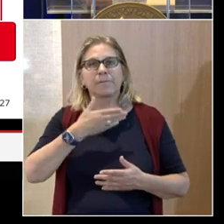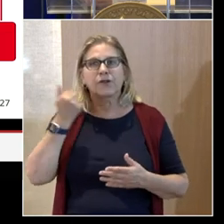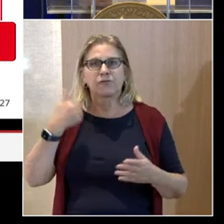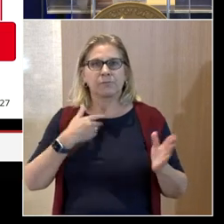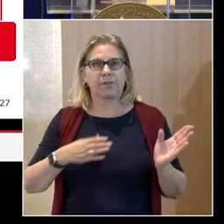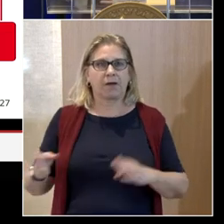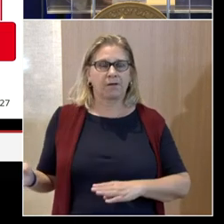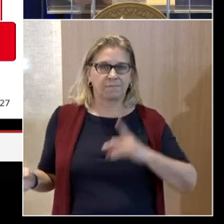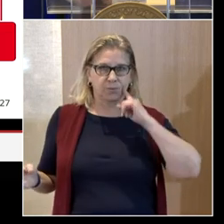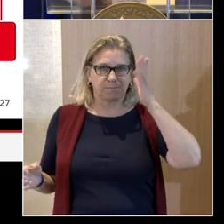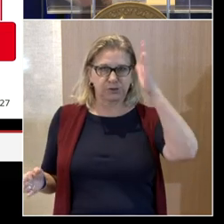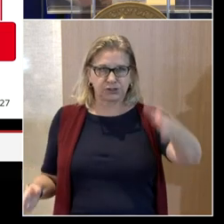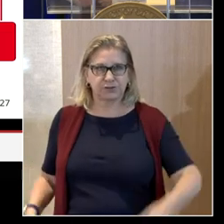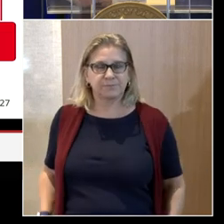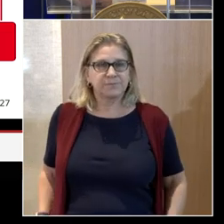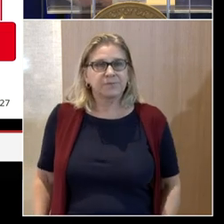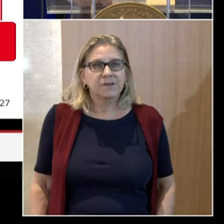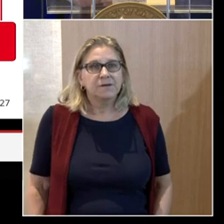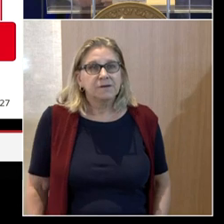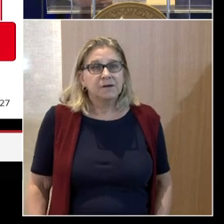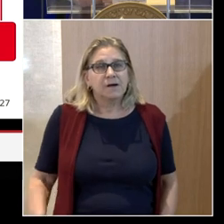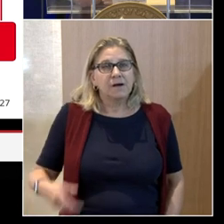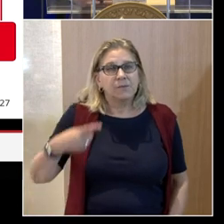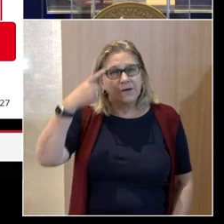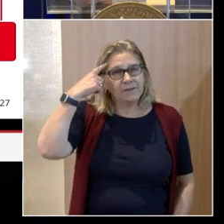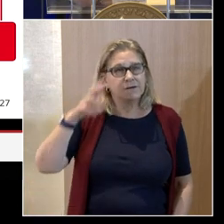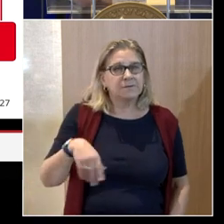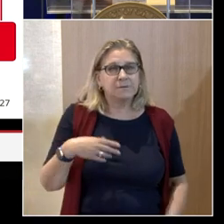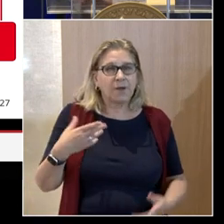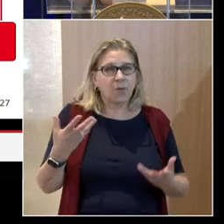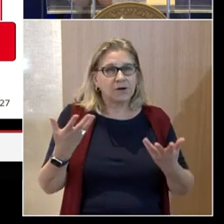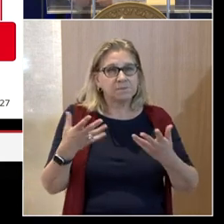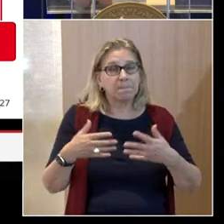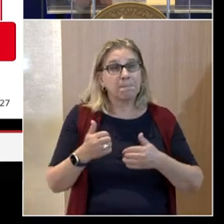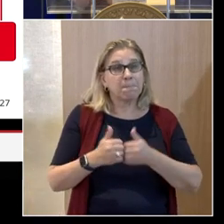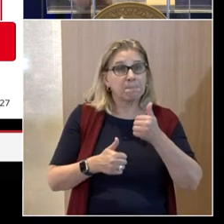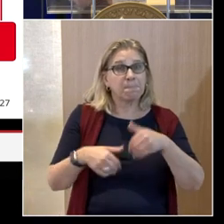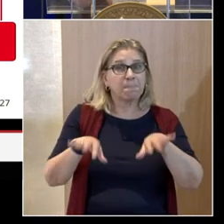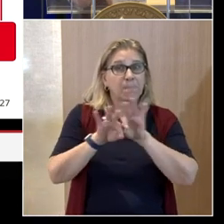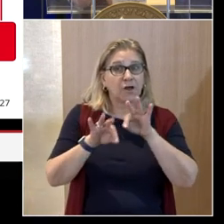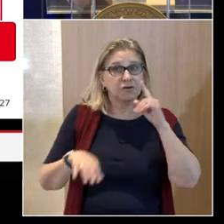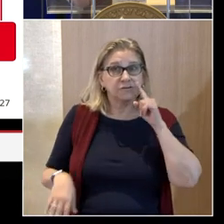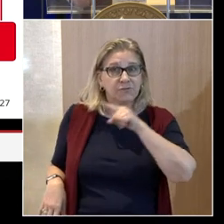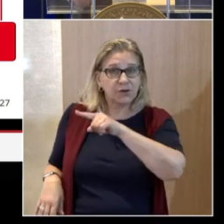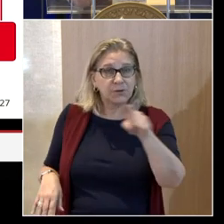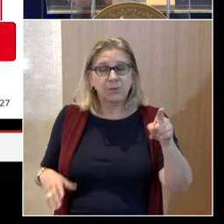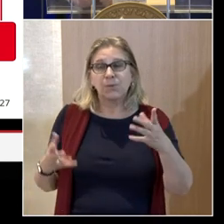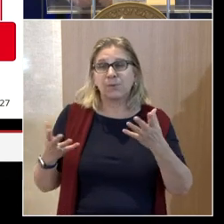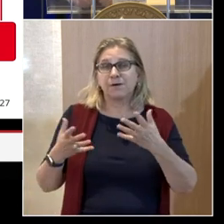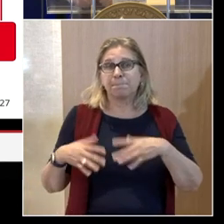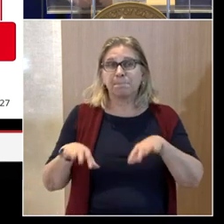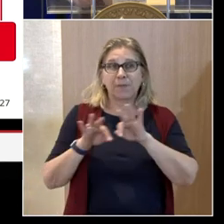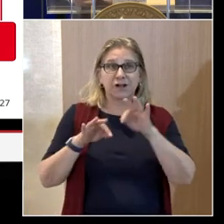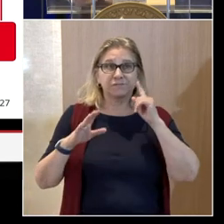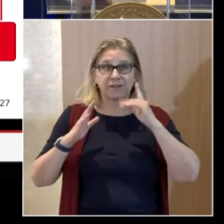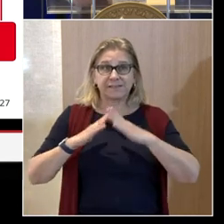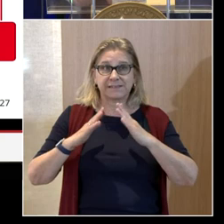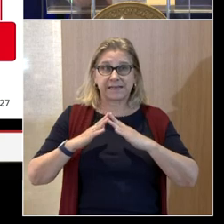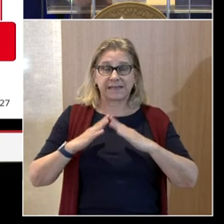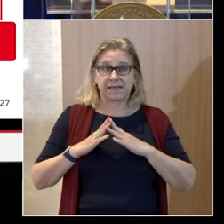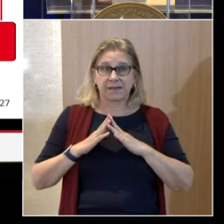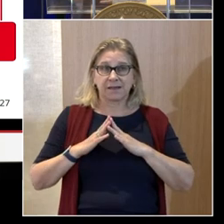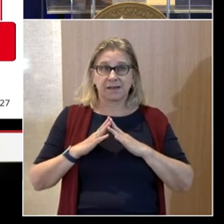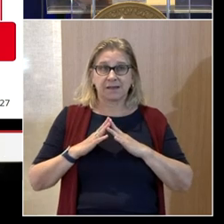about what matters to you all and what matters to the city at large, our goal is to really understand what's gonna move the needle, the short